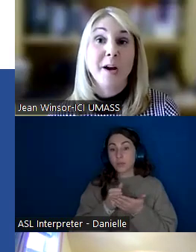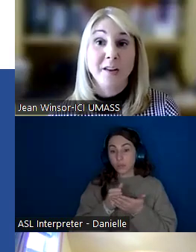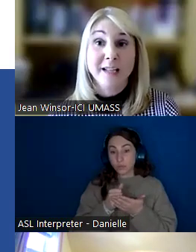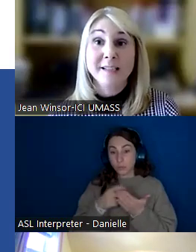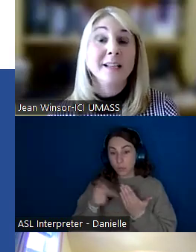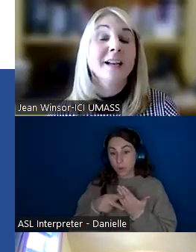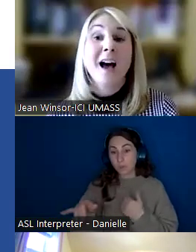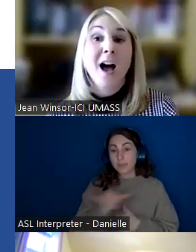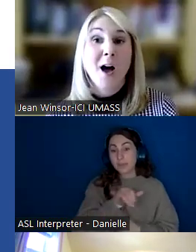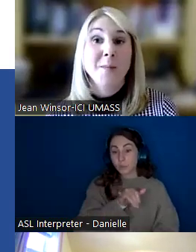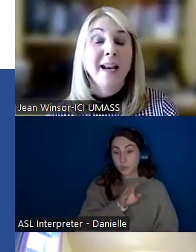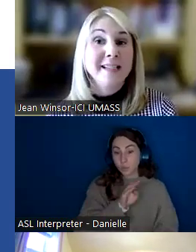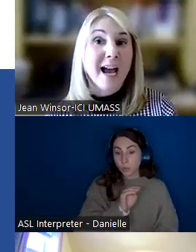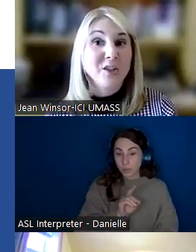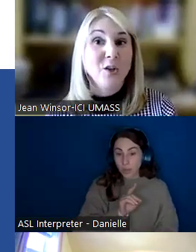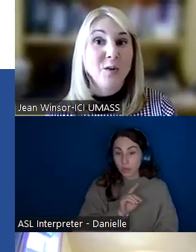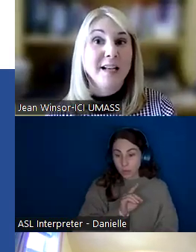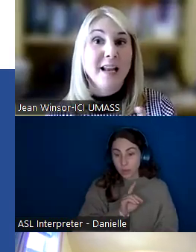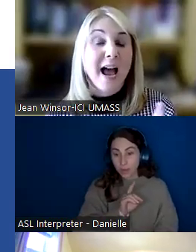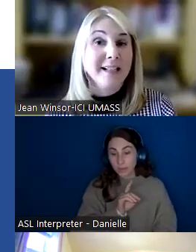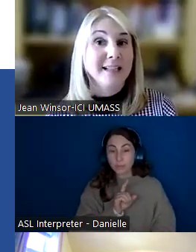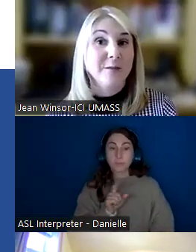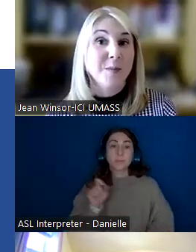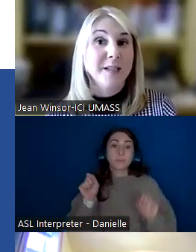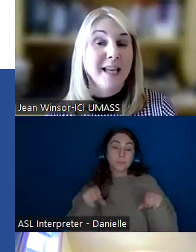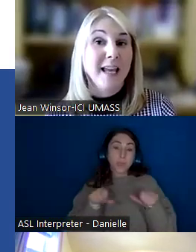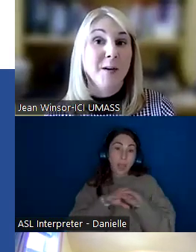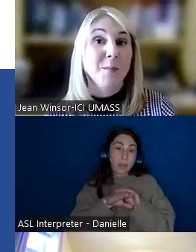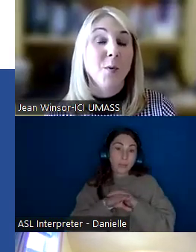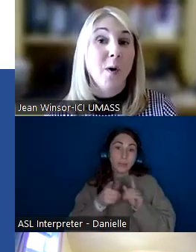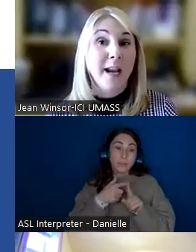to Maryland's. And it's actually, you can access it from the